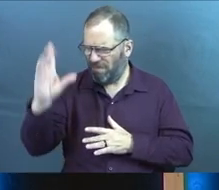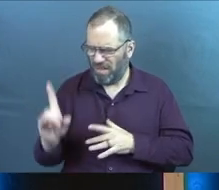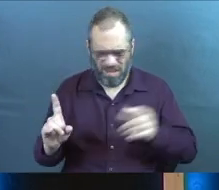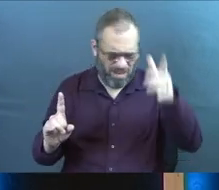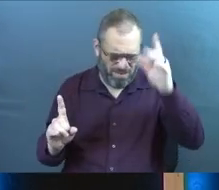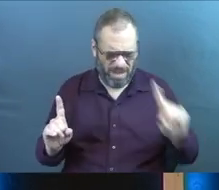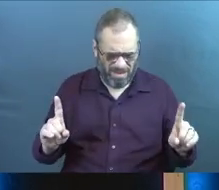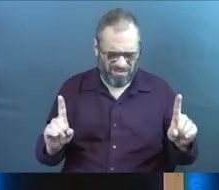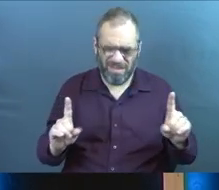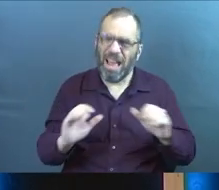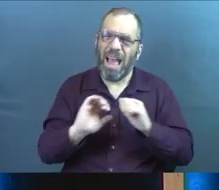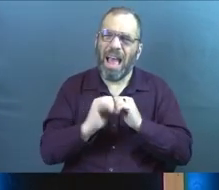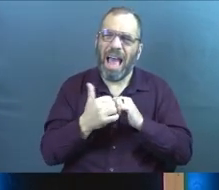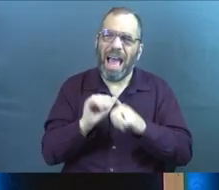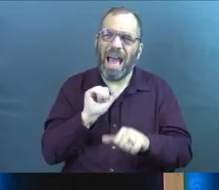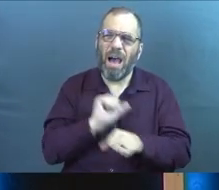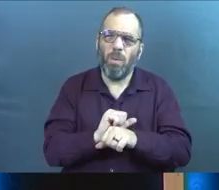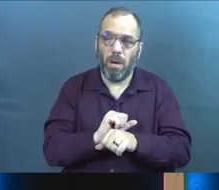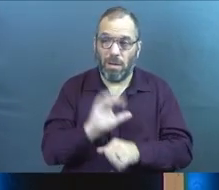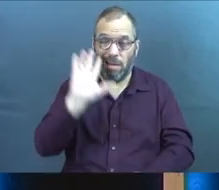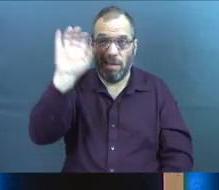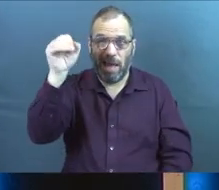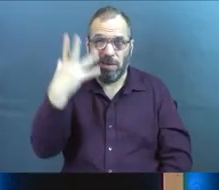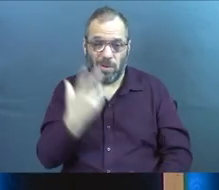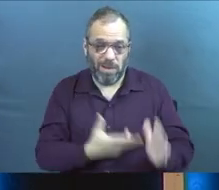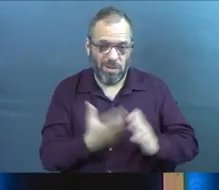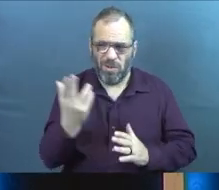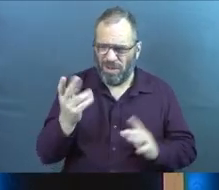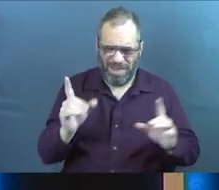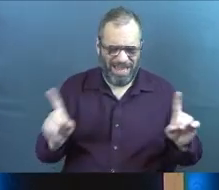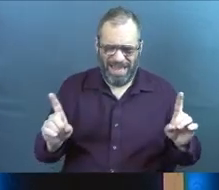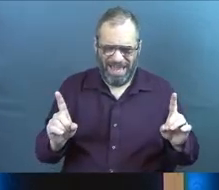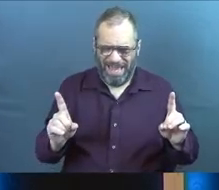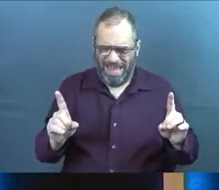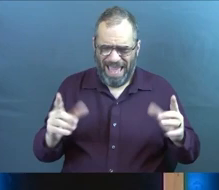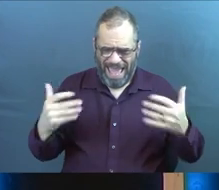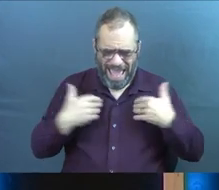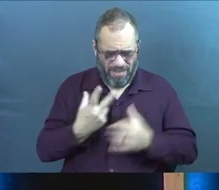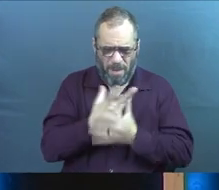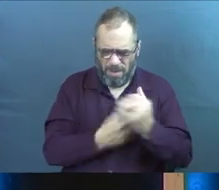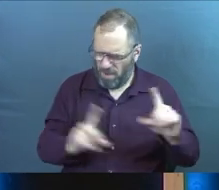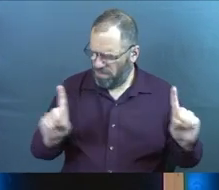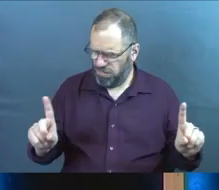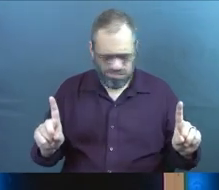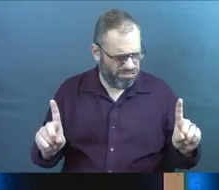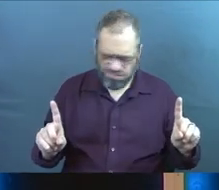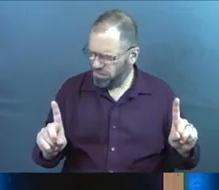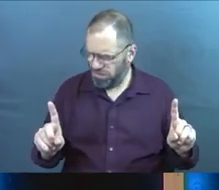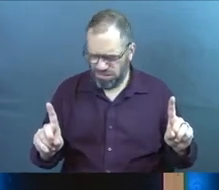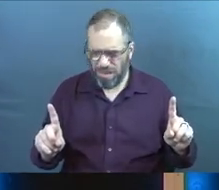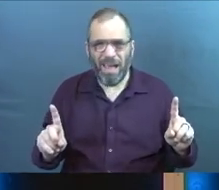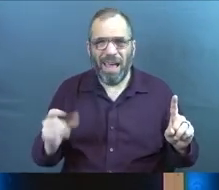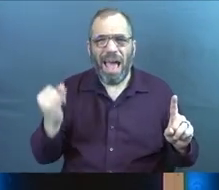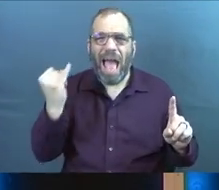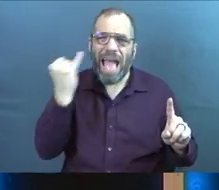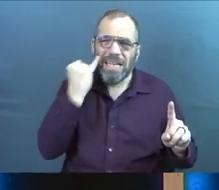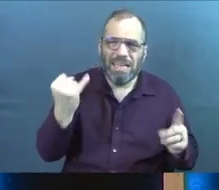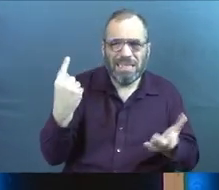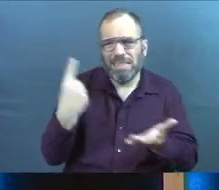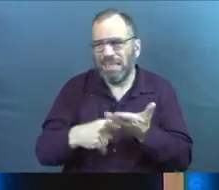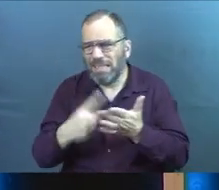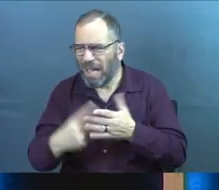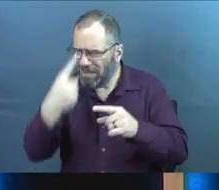like, dude, how does this work? Like the grace and truth thing, how is he able to completely obtain both of them? And there's been a lot of ideas and disagreements and